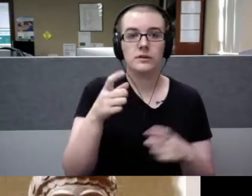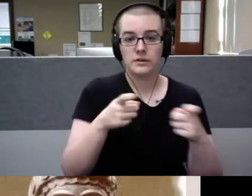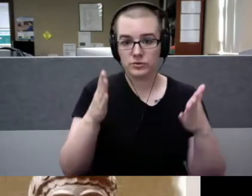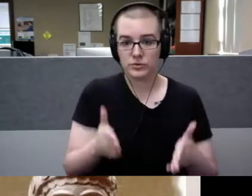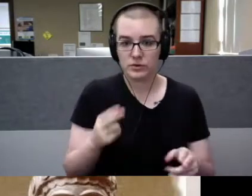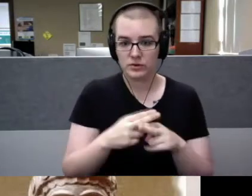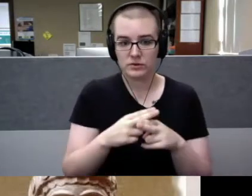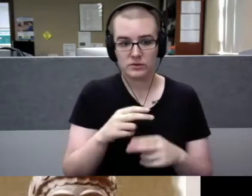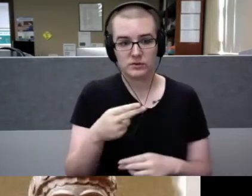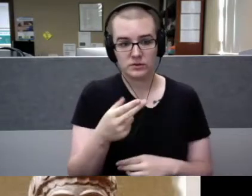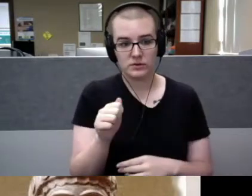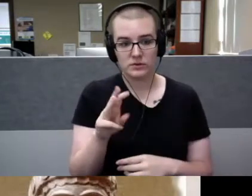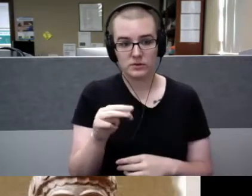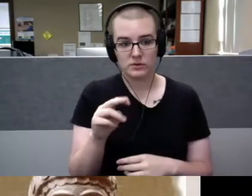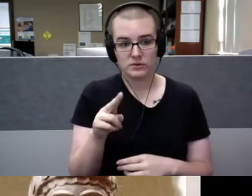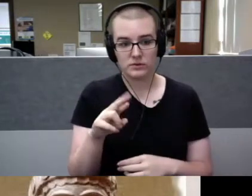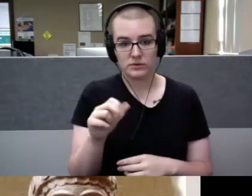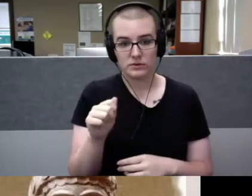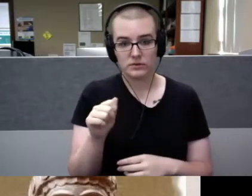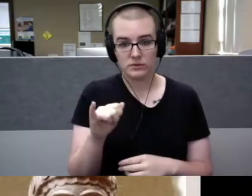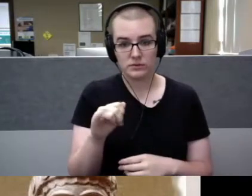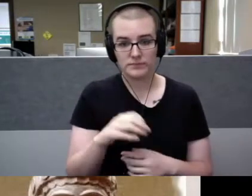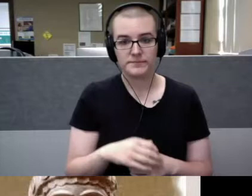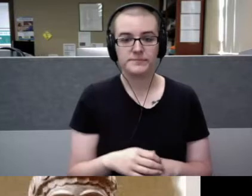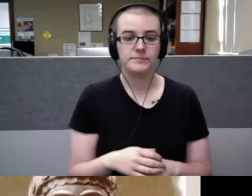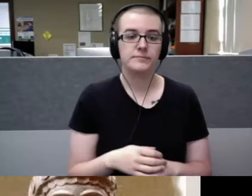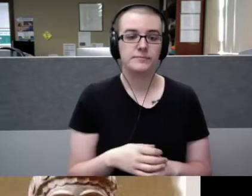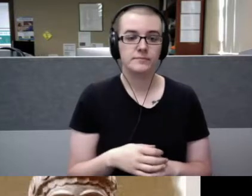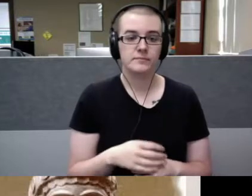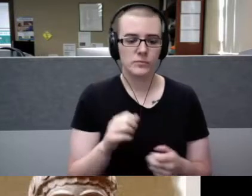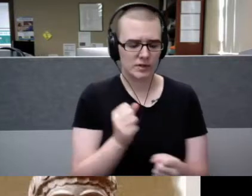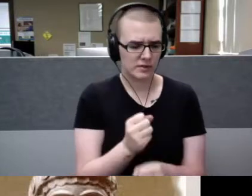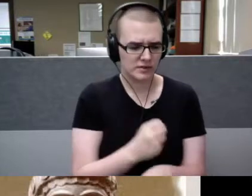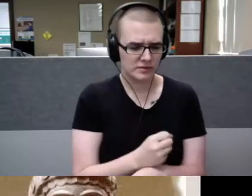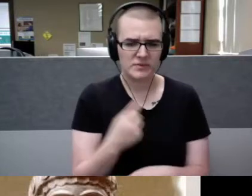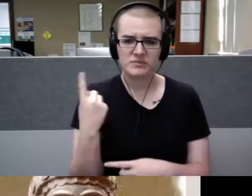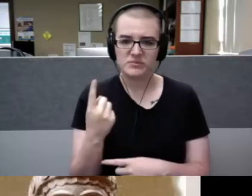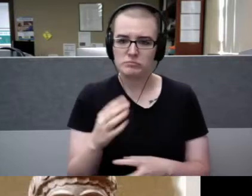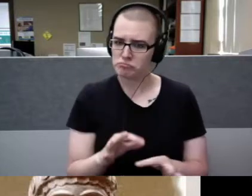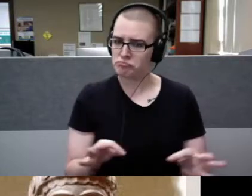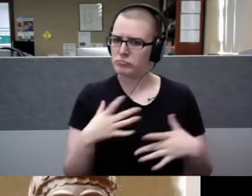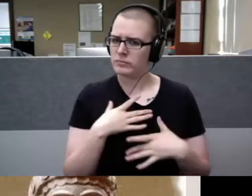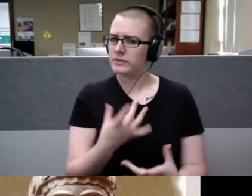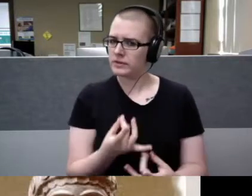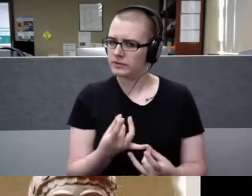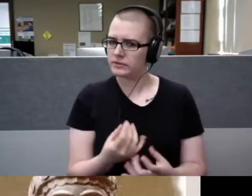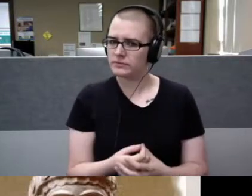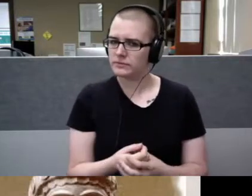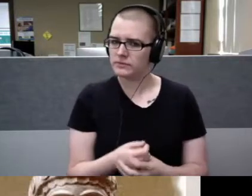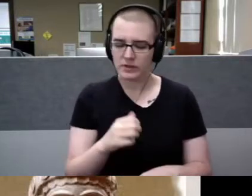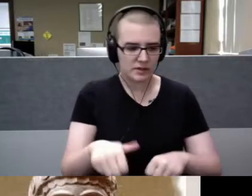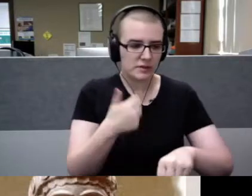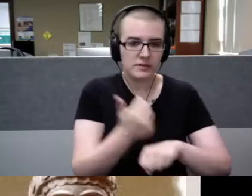1750 BCE. And he creates something very interesting. In fact, the very basis for law and rules within civilization.